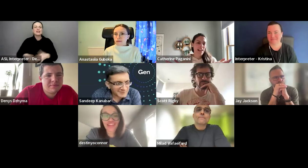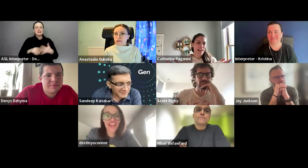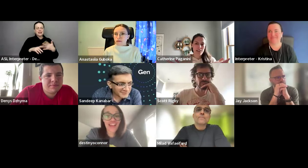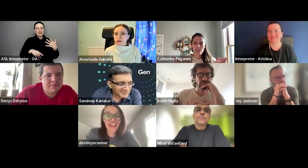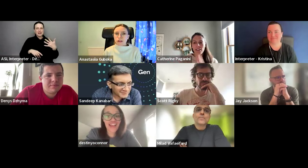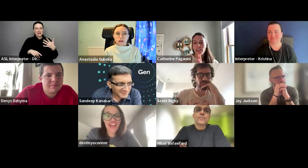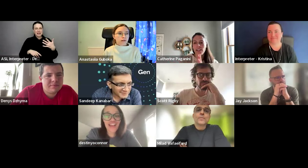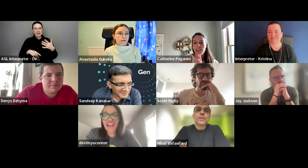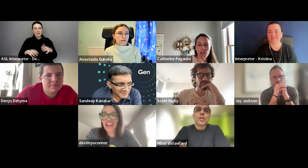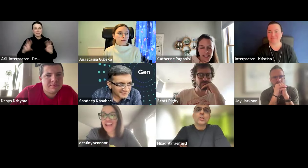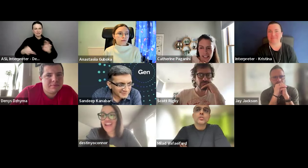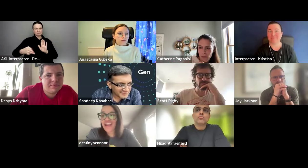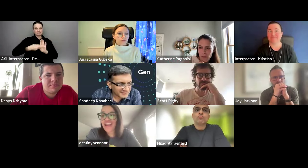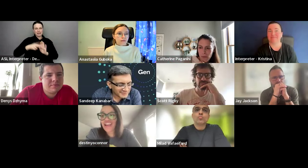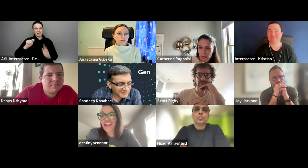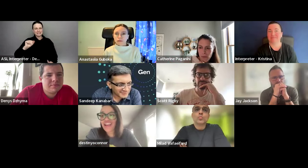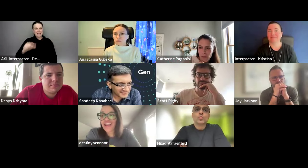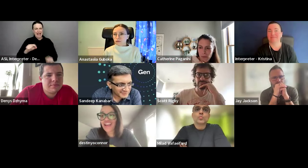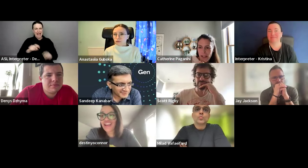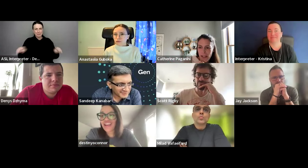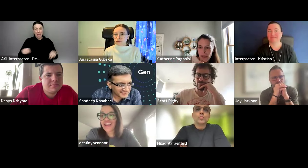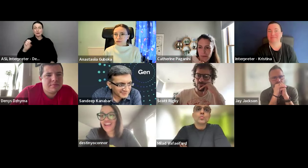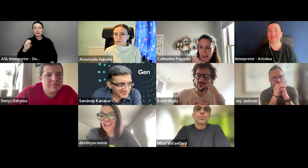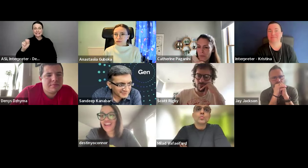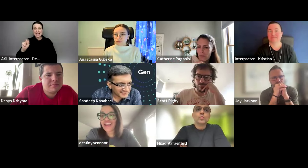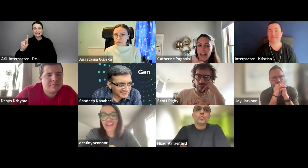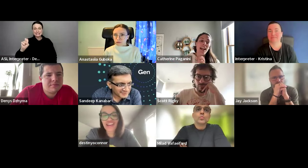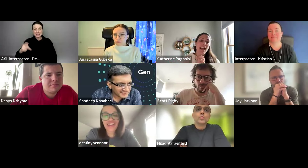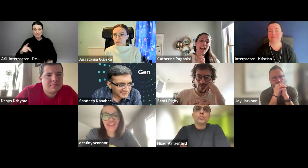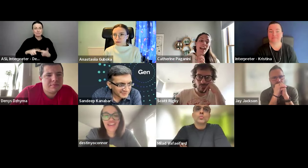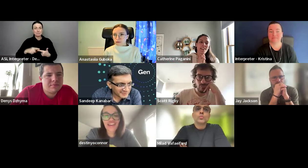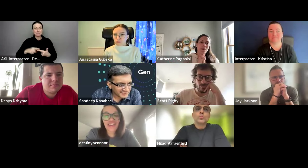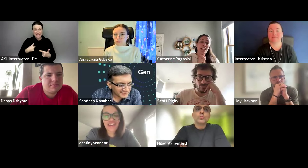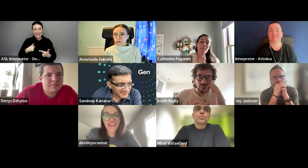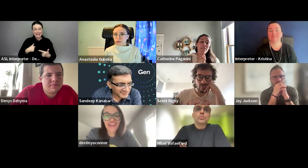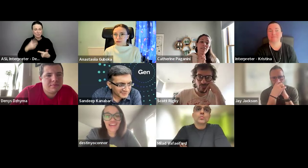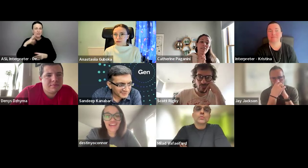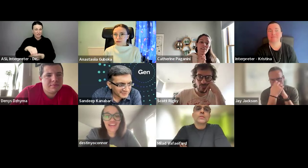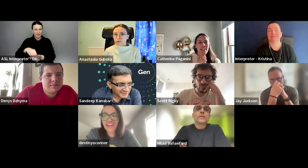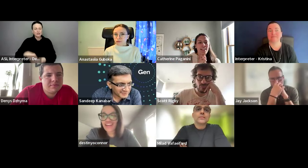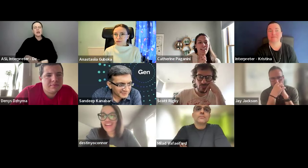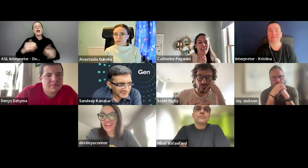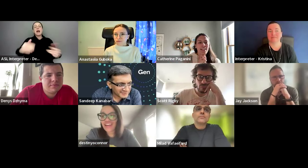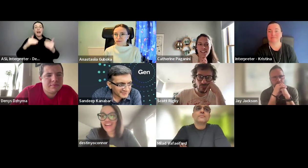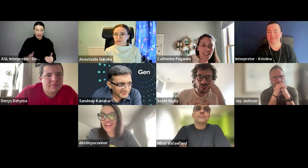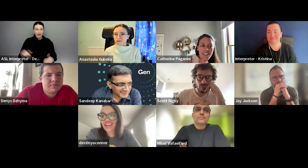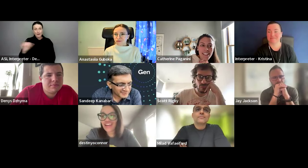our tag panel where Sandeep and me are going to be. And then we have